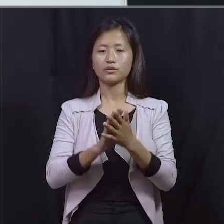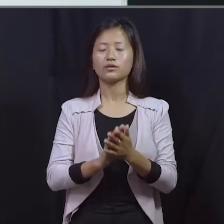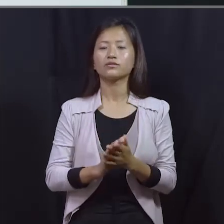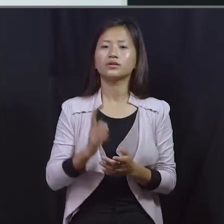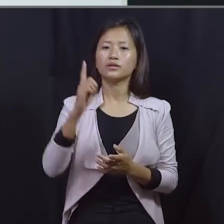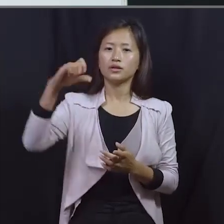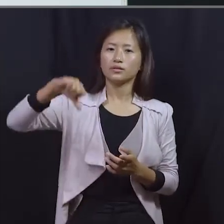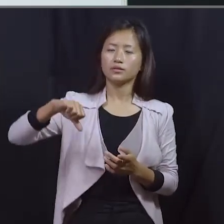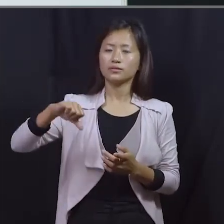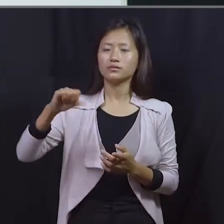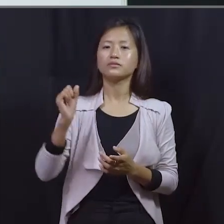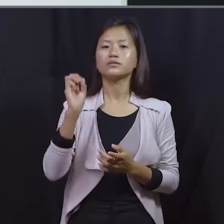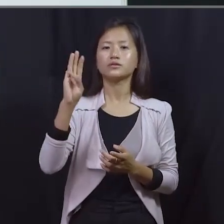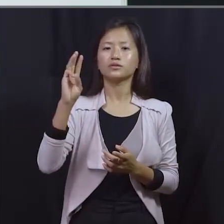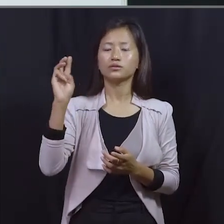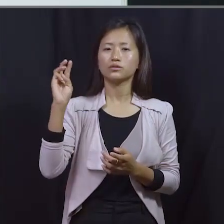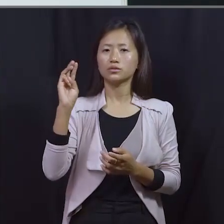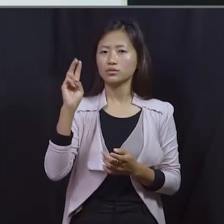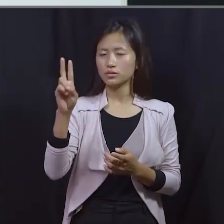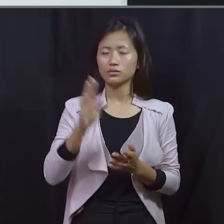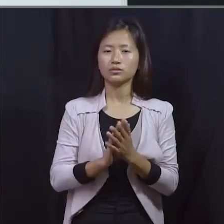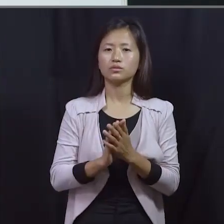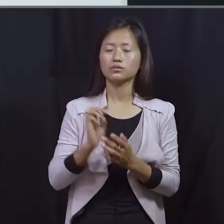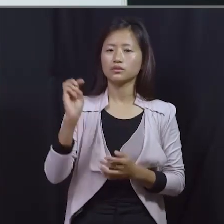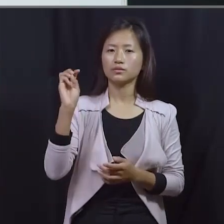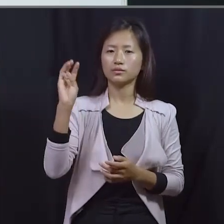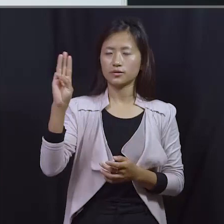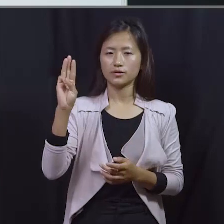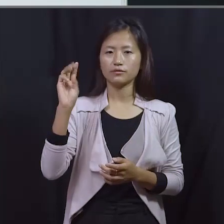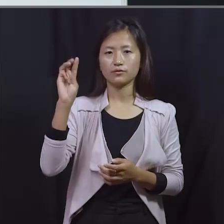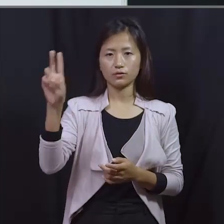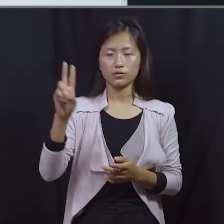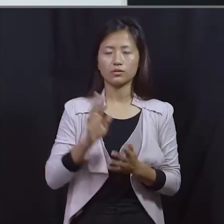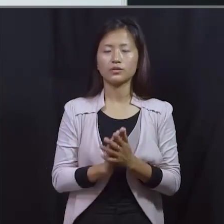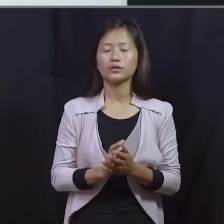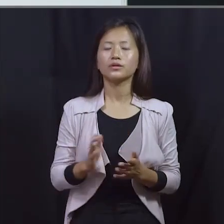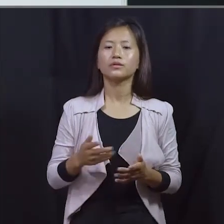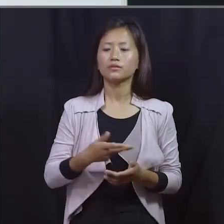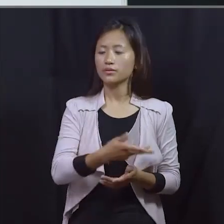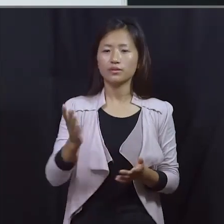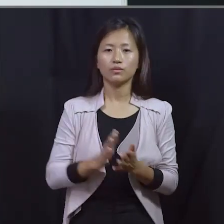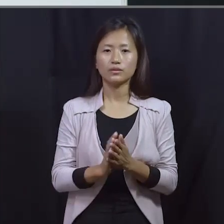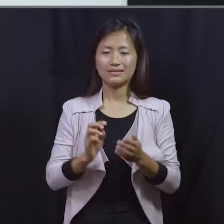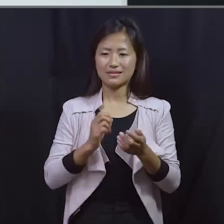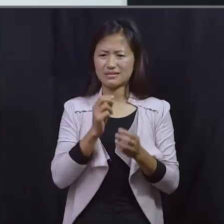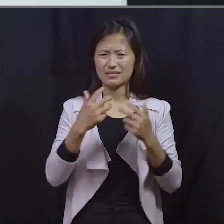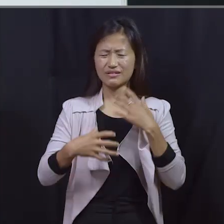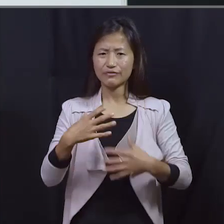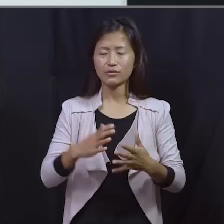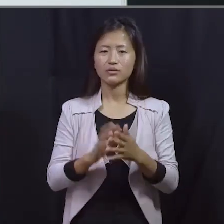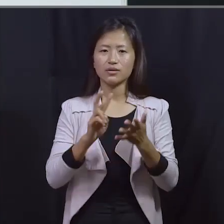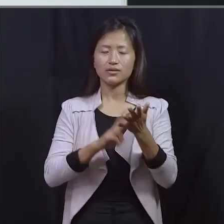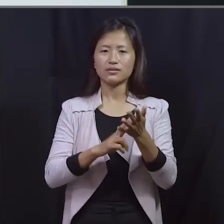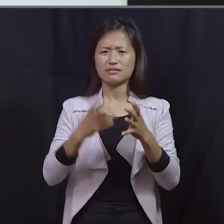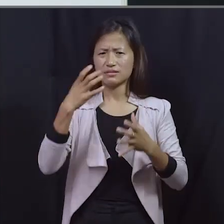So in 1932, especially 1932 to 34, there was a severe famine, and in this